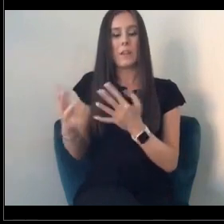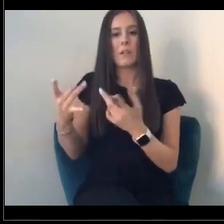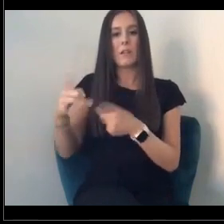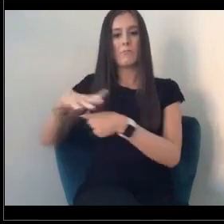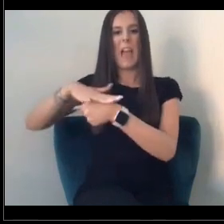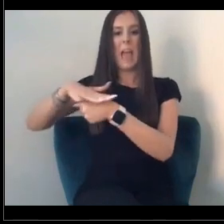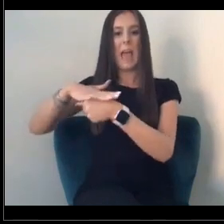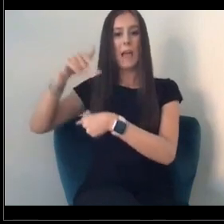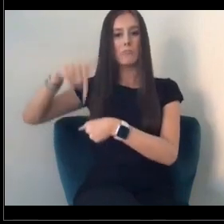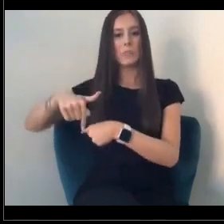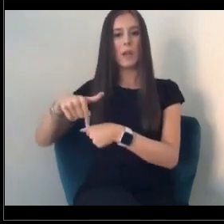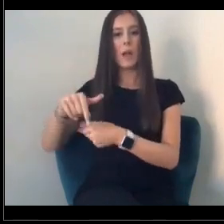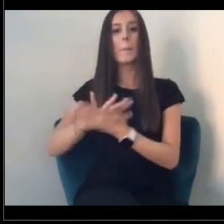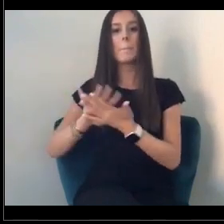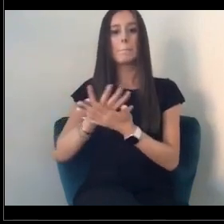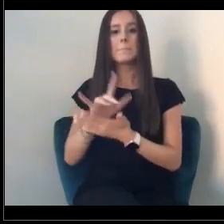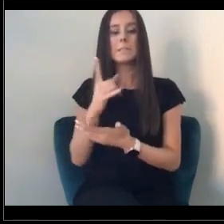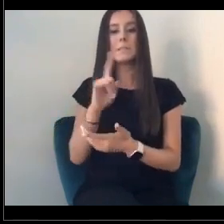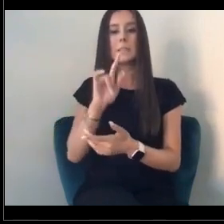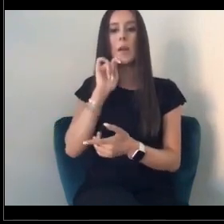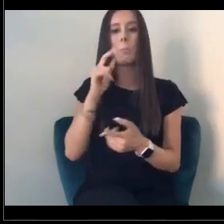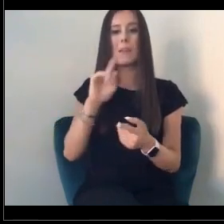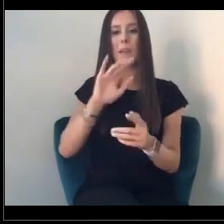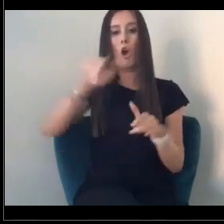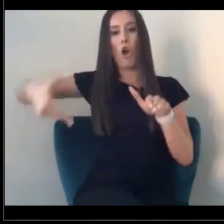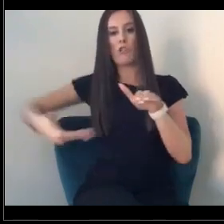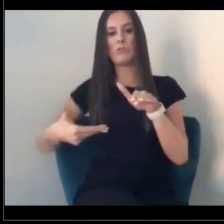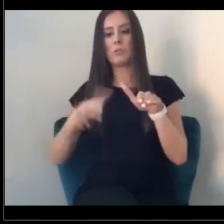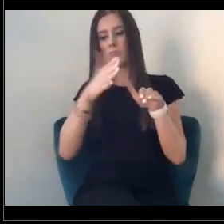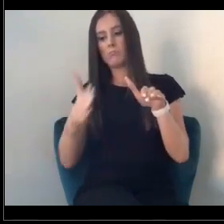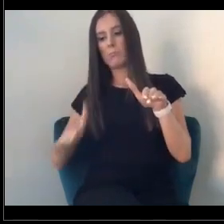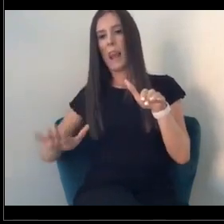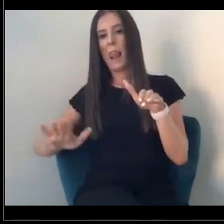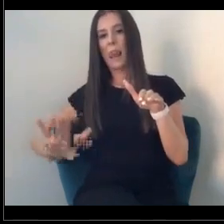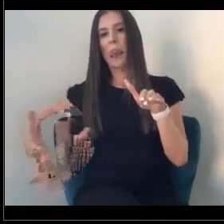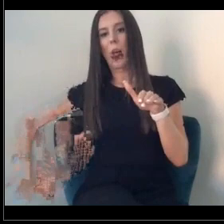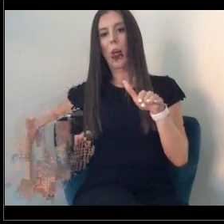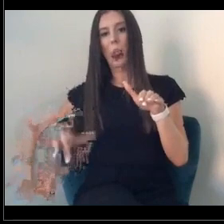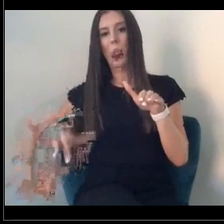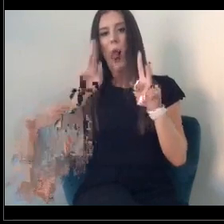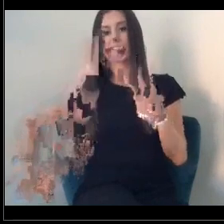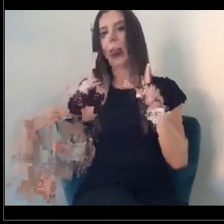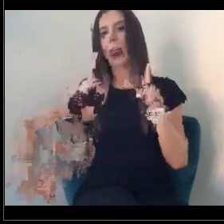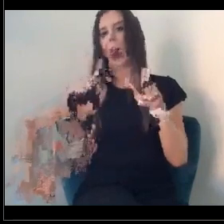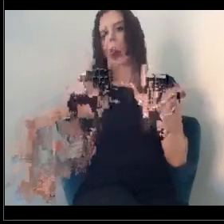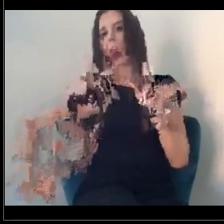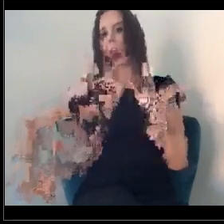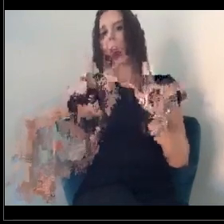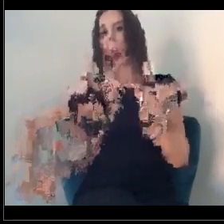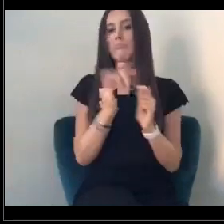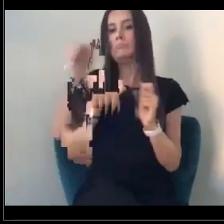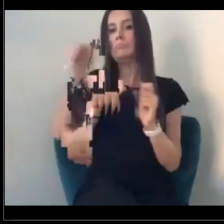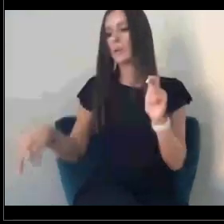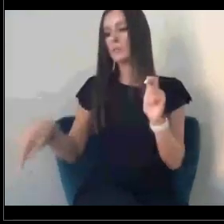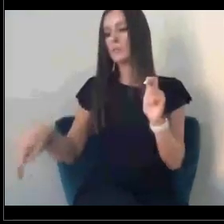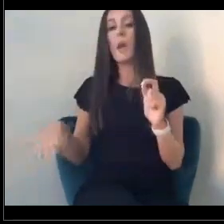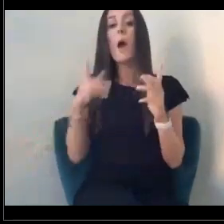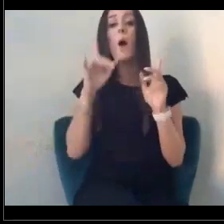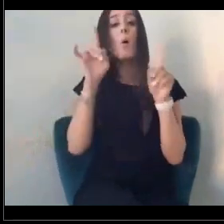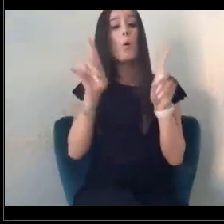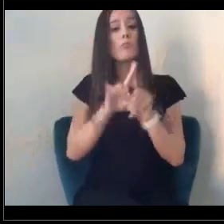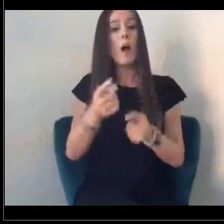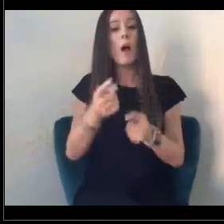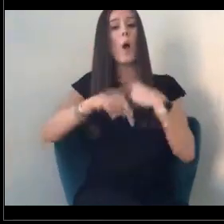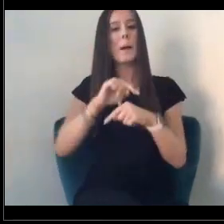which means we're beneath the ground level. But as far as the visibility